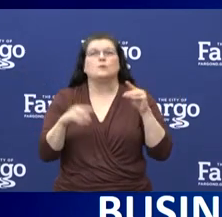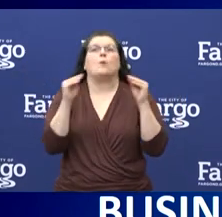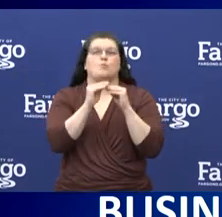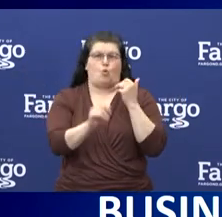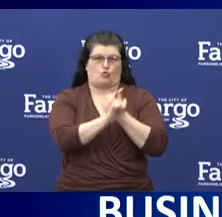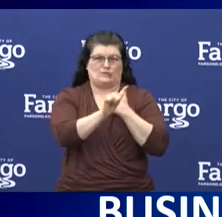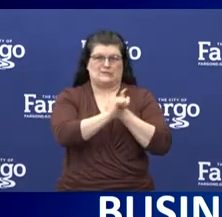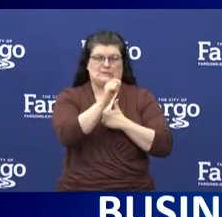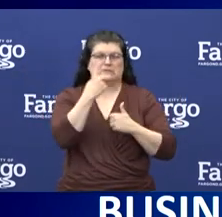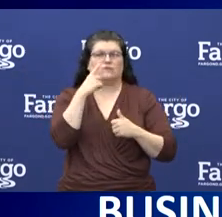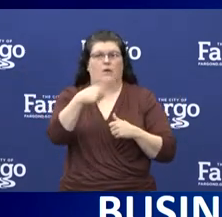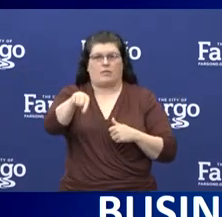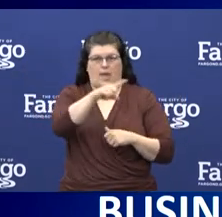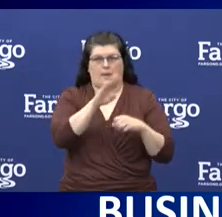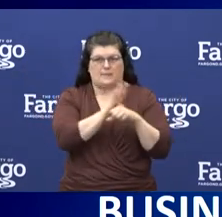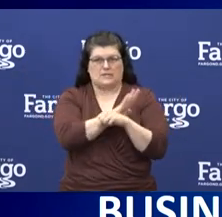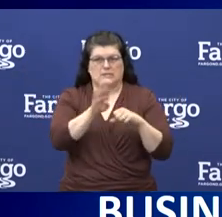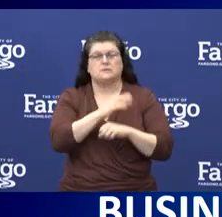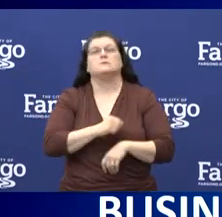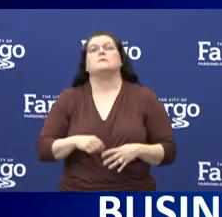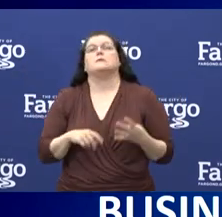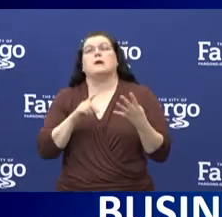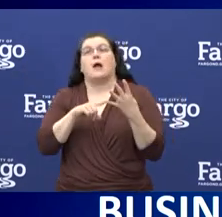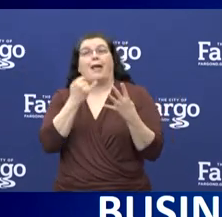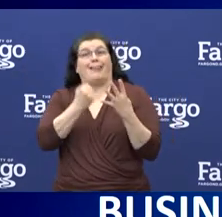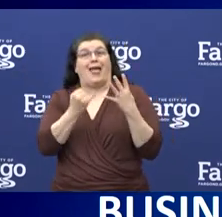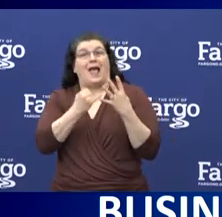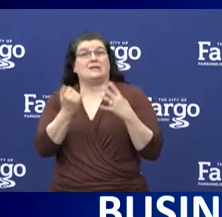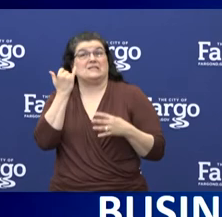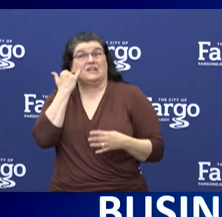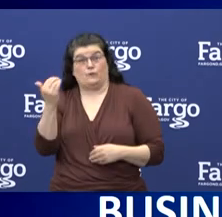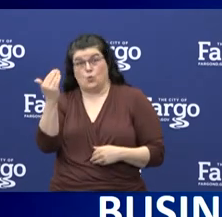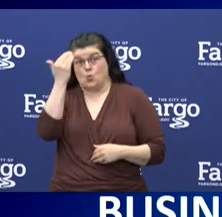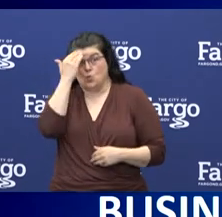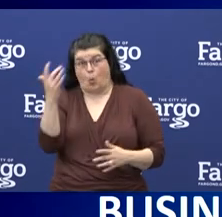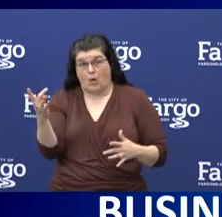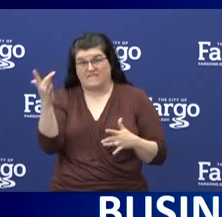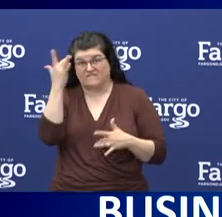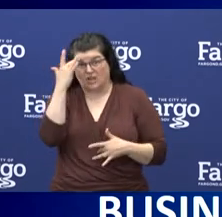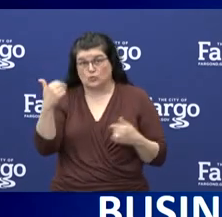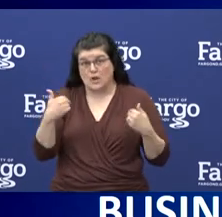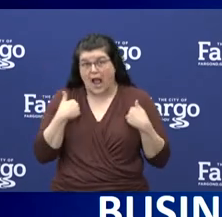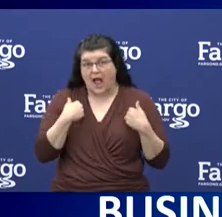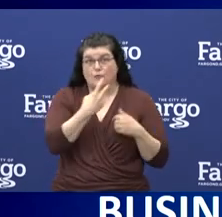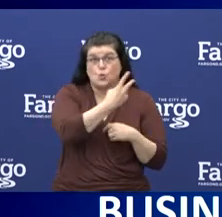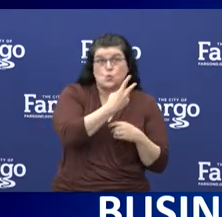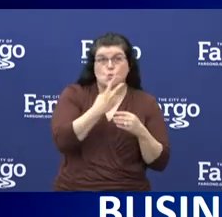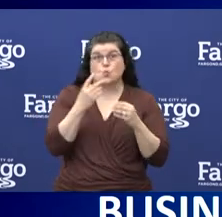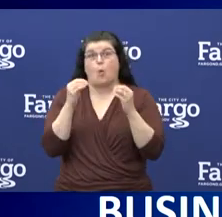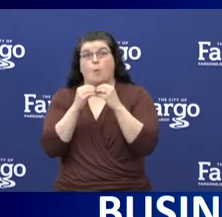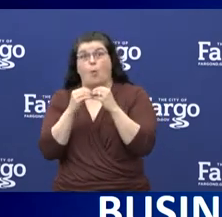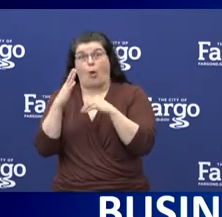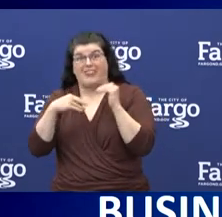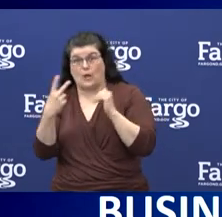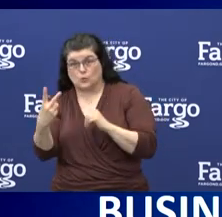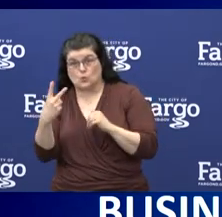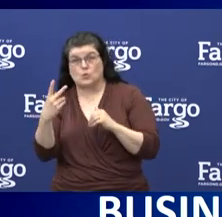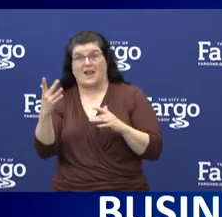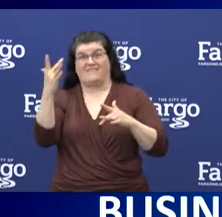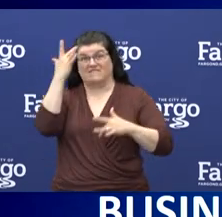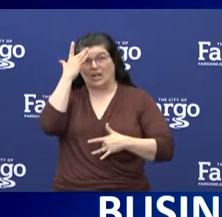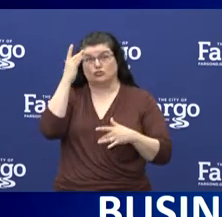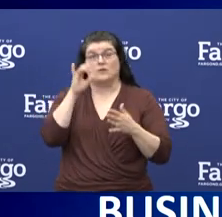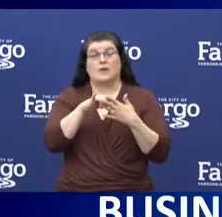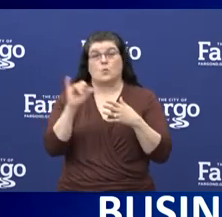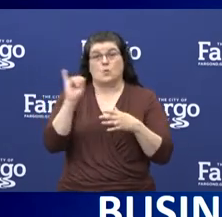risk. And then lastly, if there are some known infections in your business, two or more infections in your business, then you may have the potential